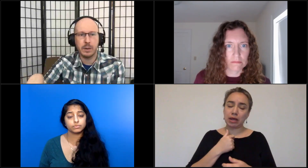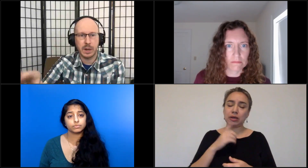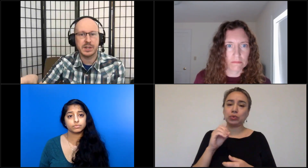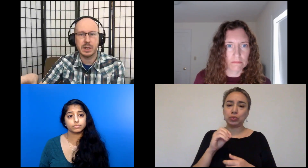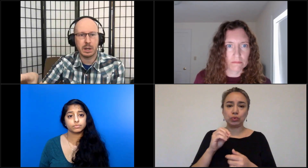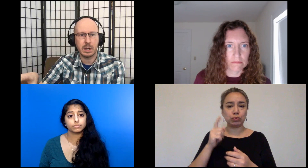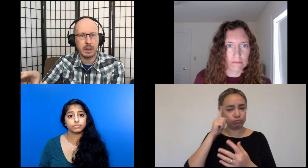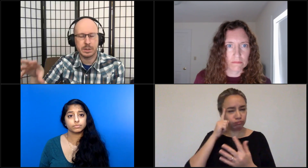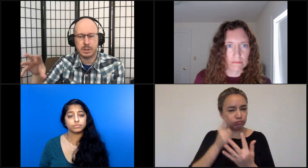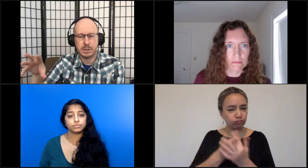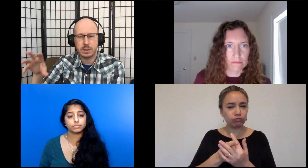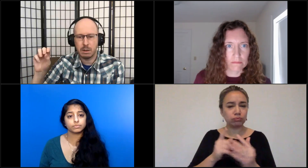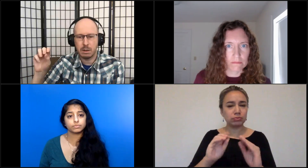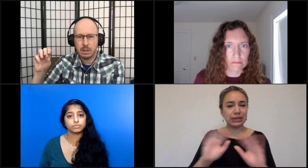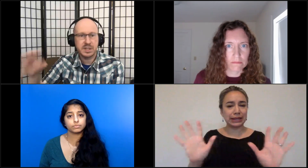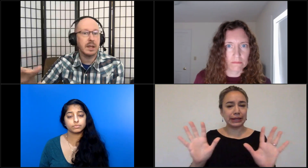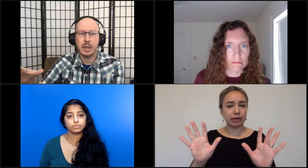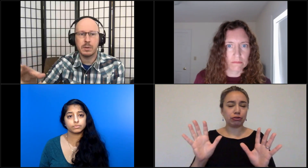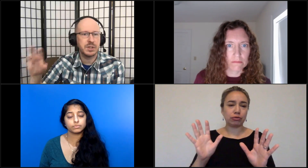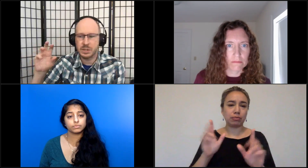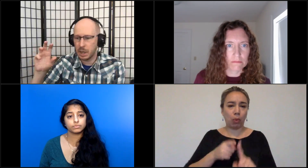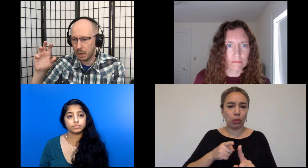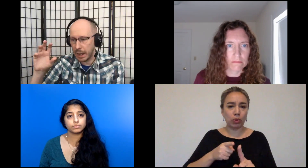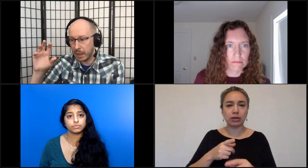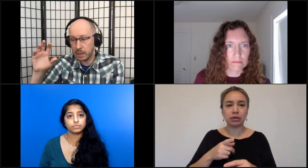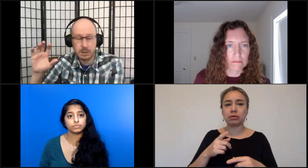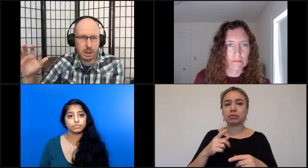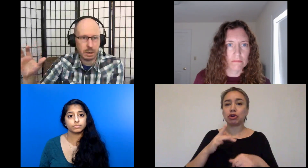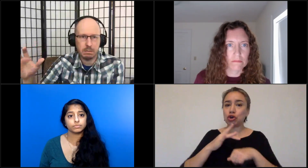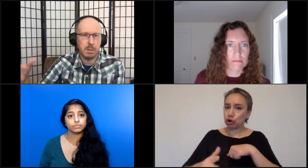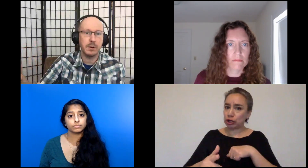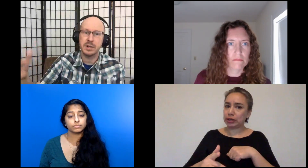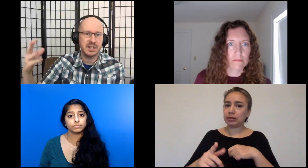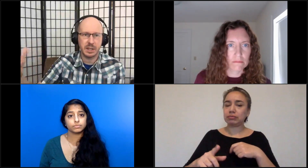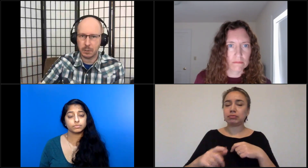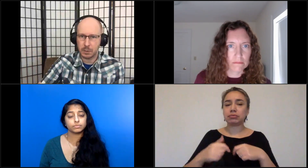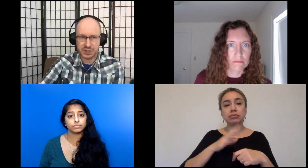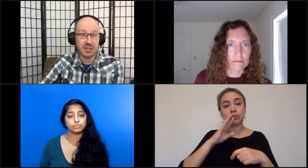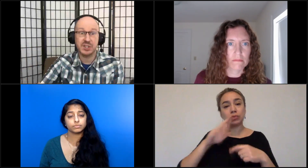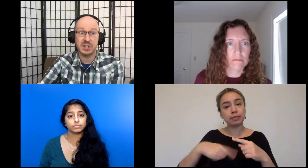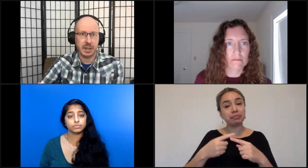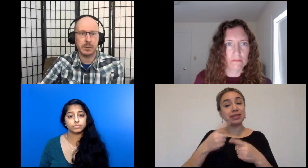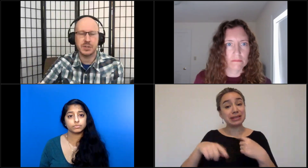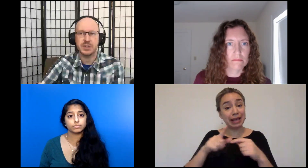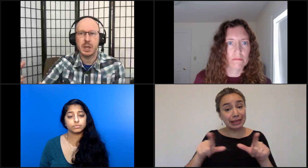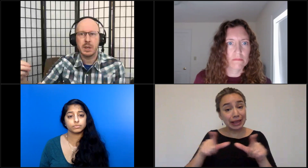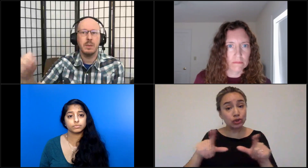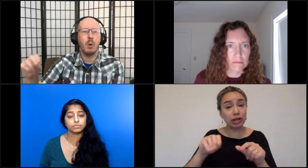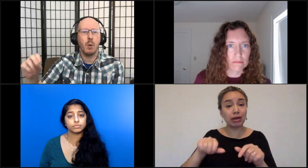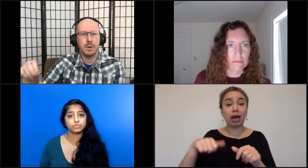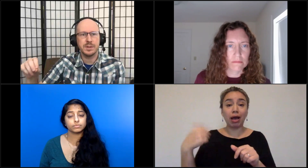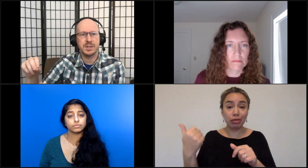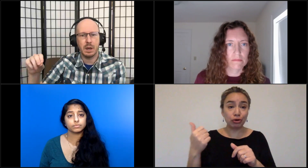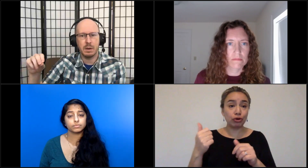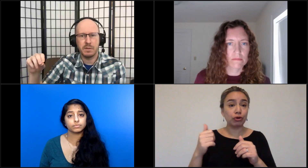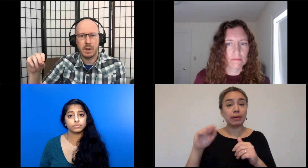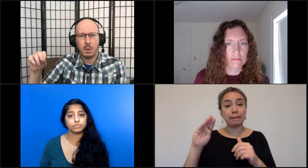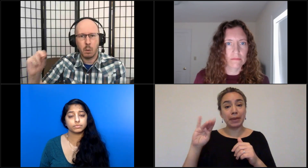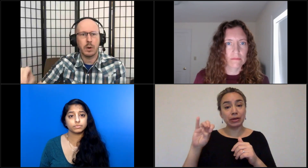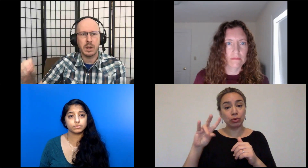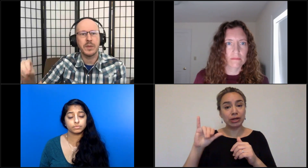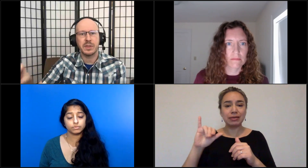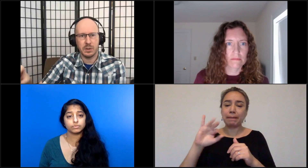early on when I talk about sign languages and minoritized languages, indigenous languages, the importance